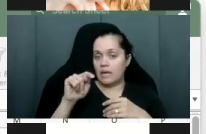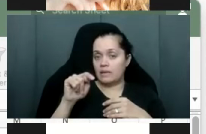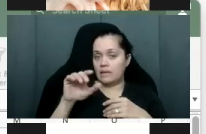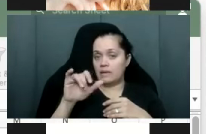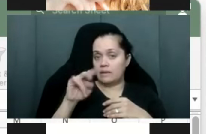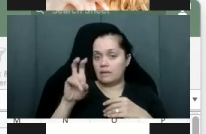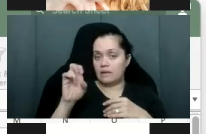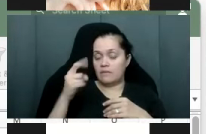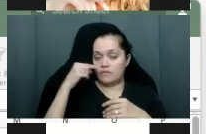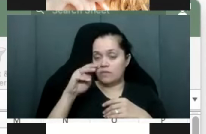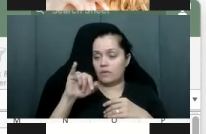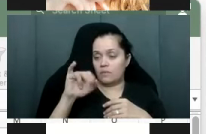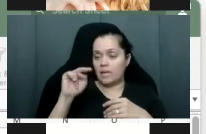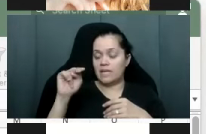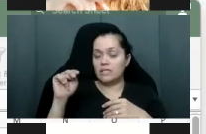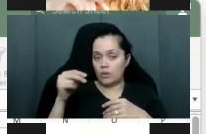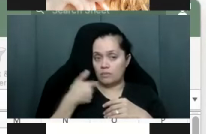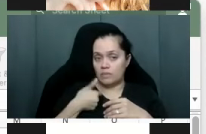for Minnesota.